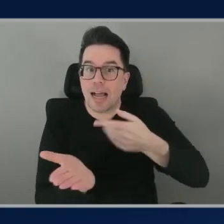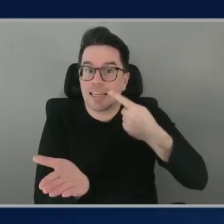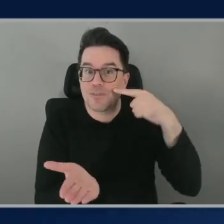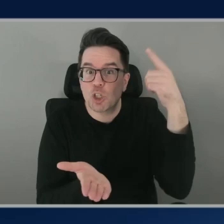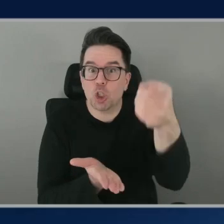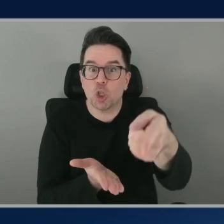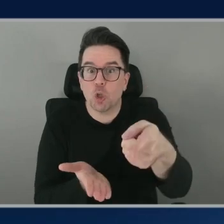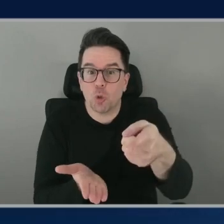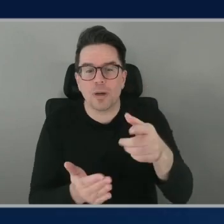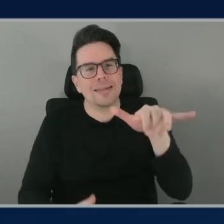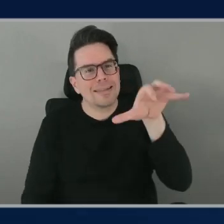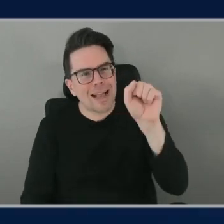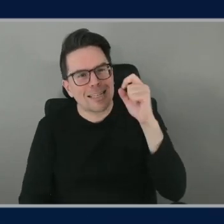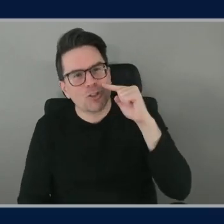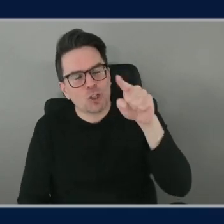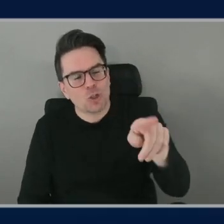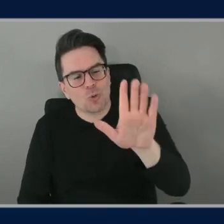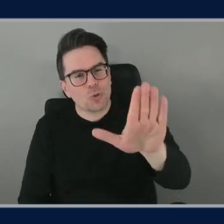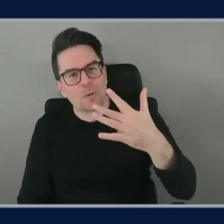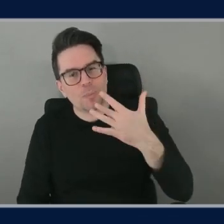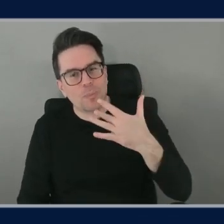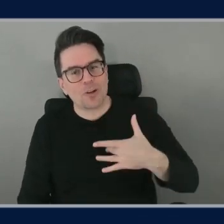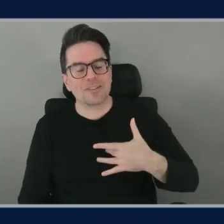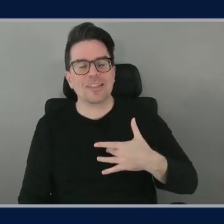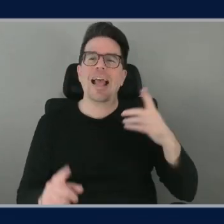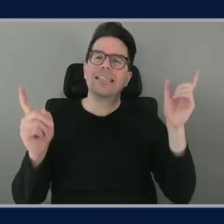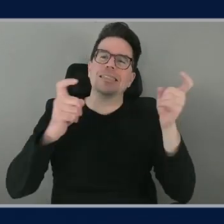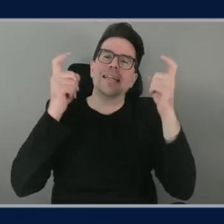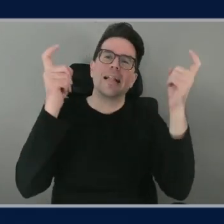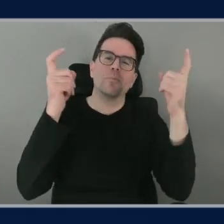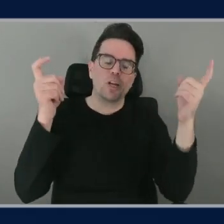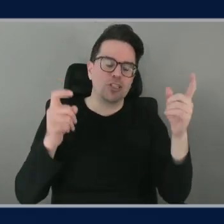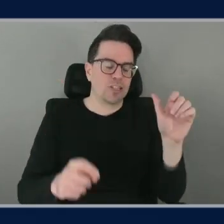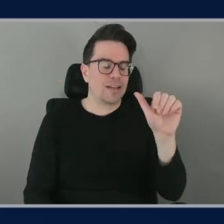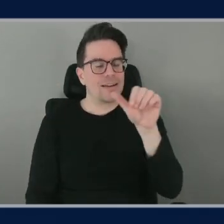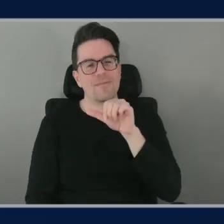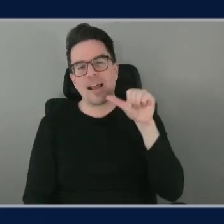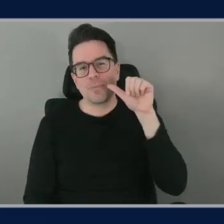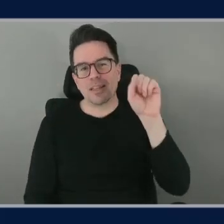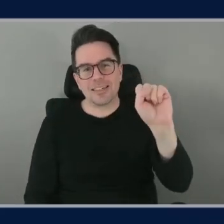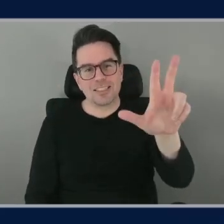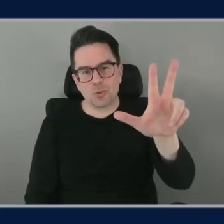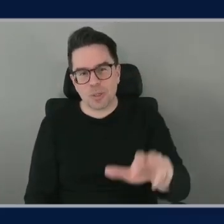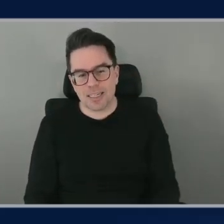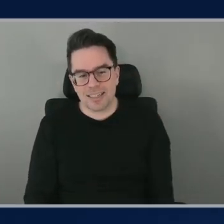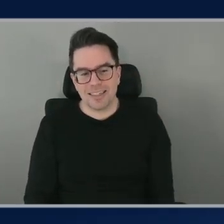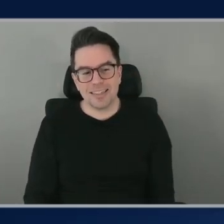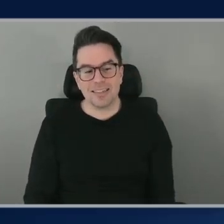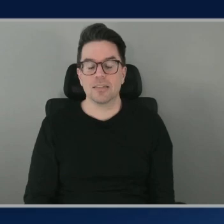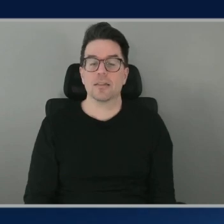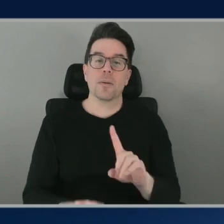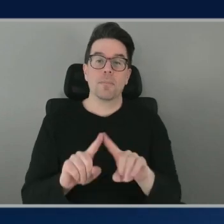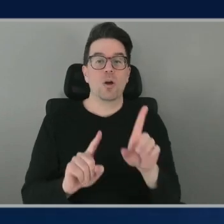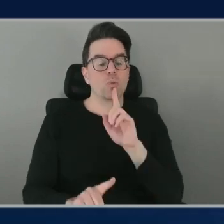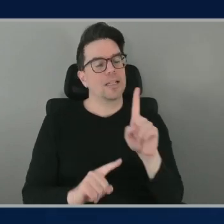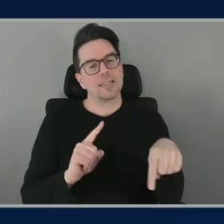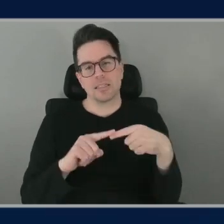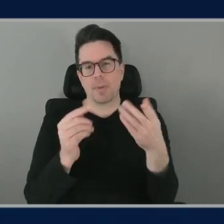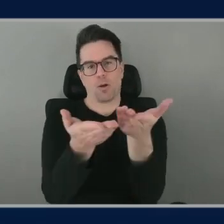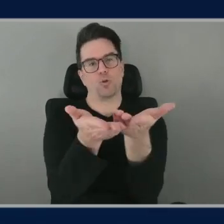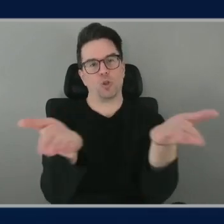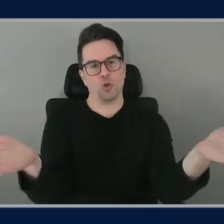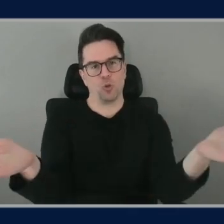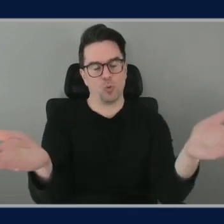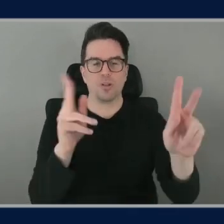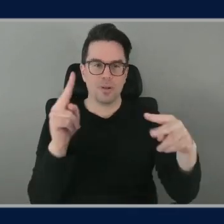for you, for your birthday, the celebration of Amazon S3. But it's really all about you, the viewers, in addition to Buckets.